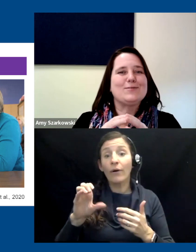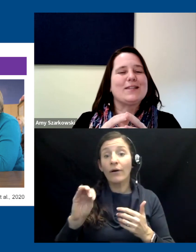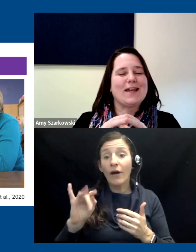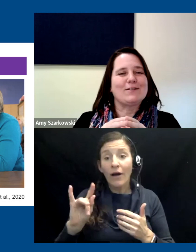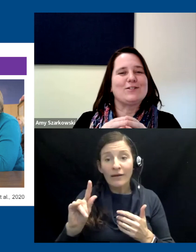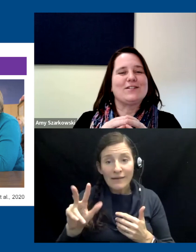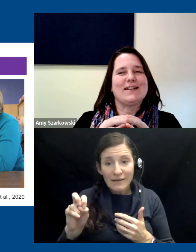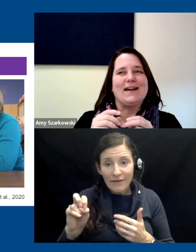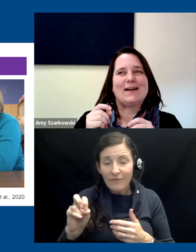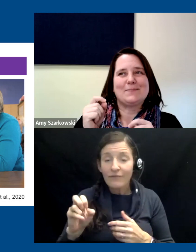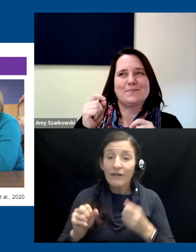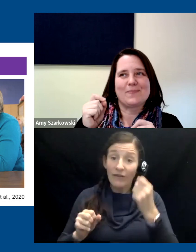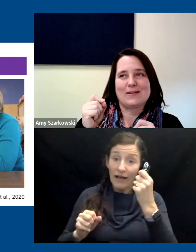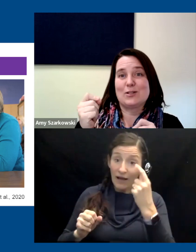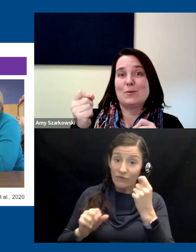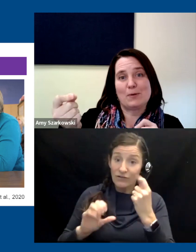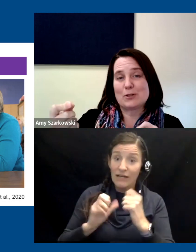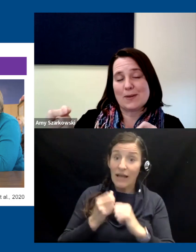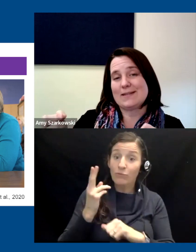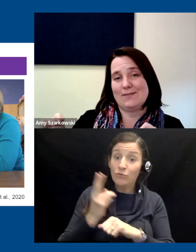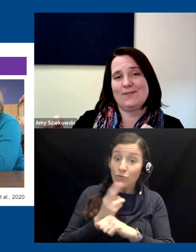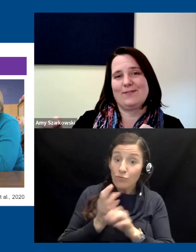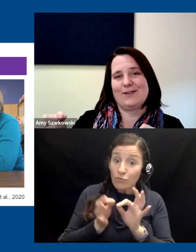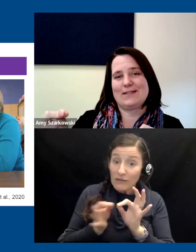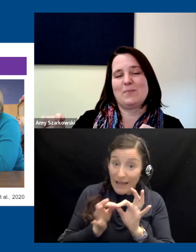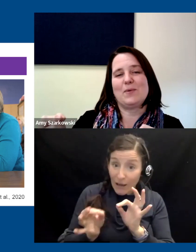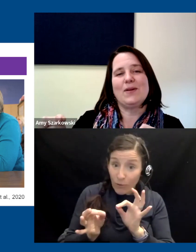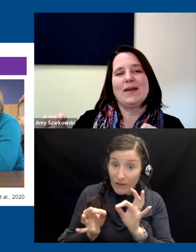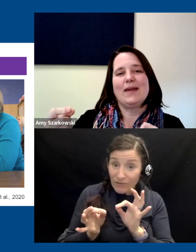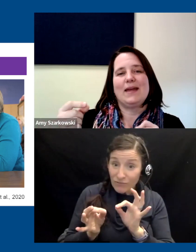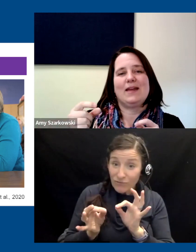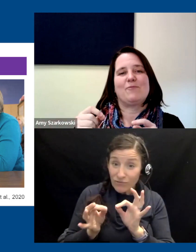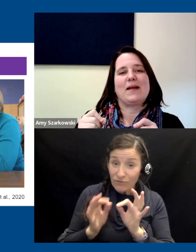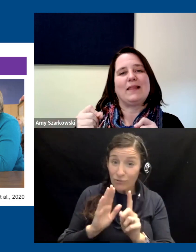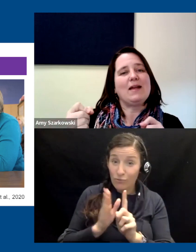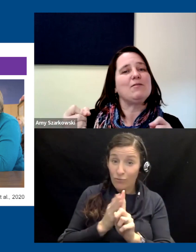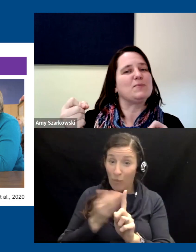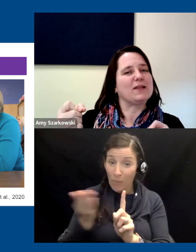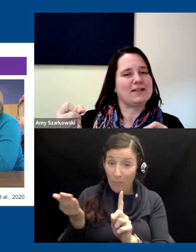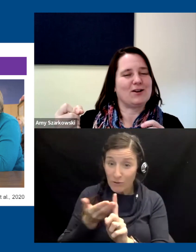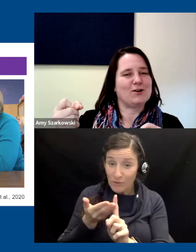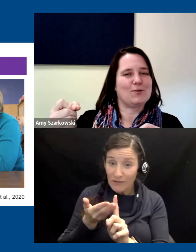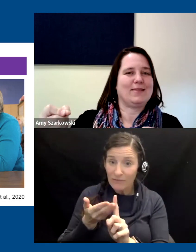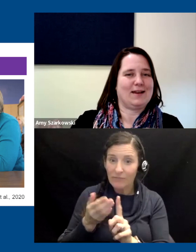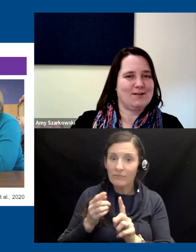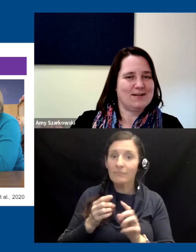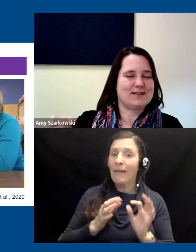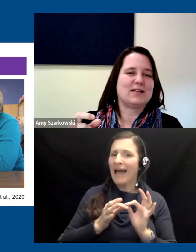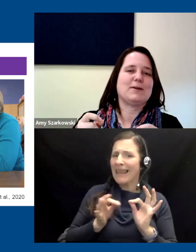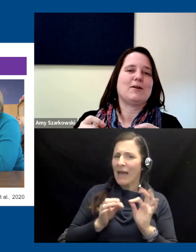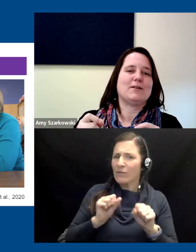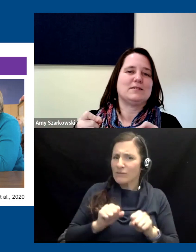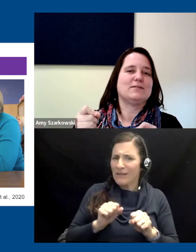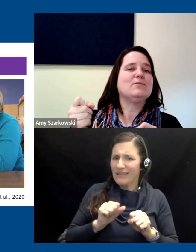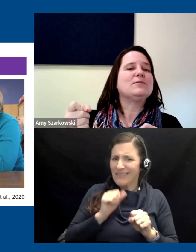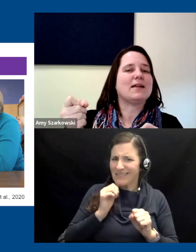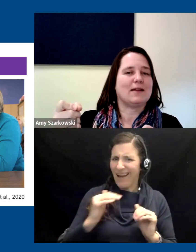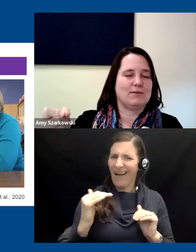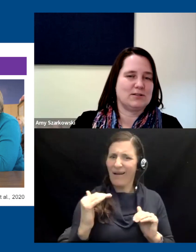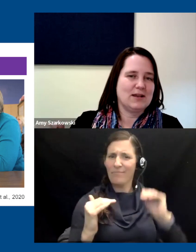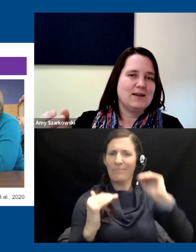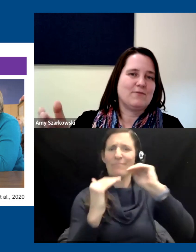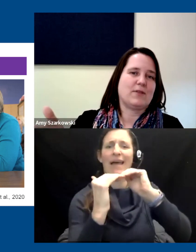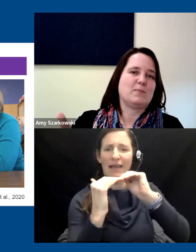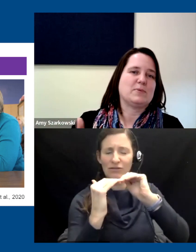how to use language to be persuasive, for example, if my language abilities aren't quite there, it's going to be hard to use